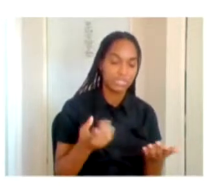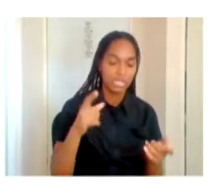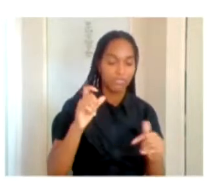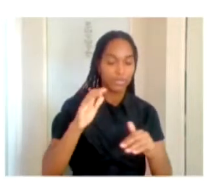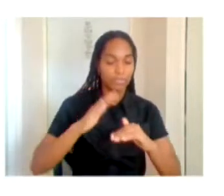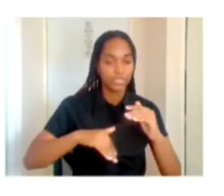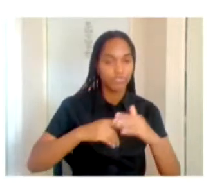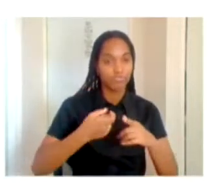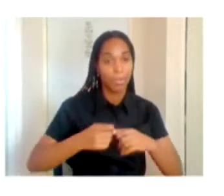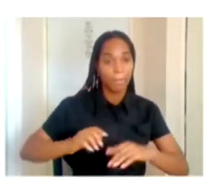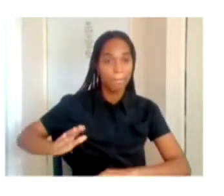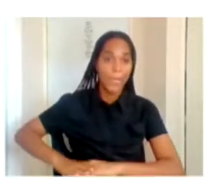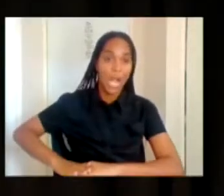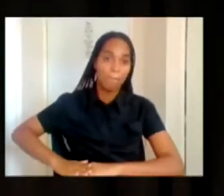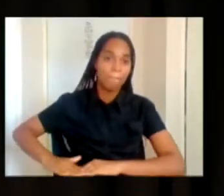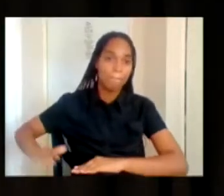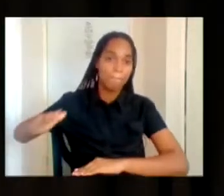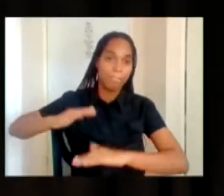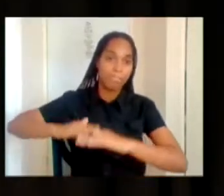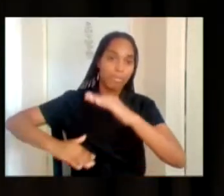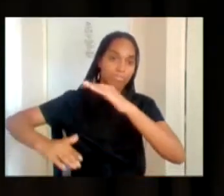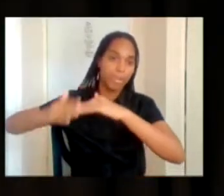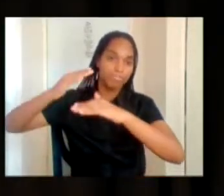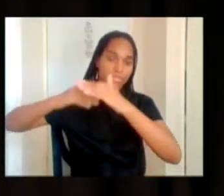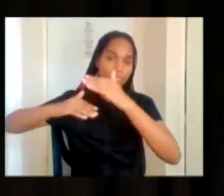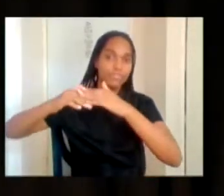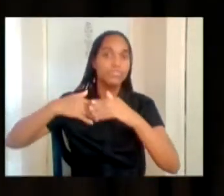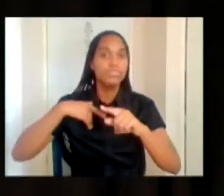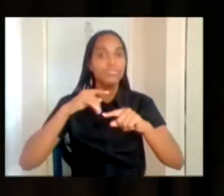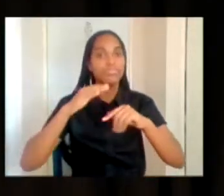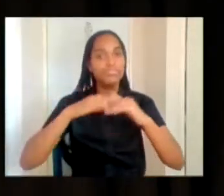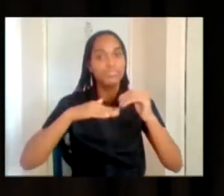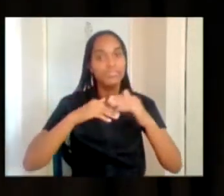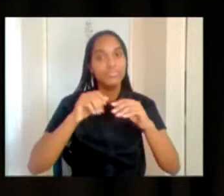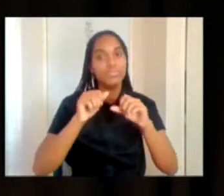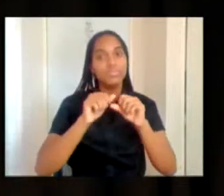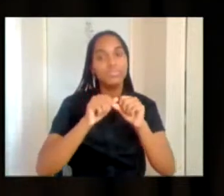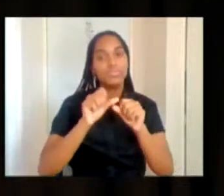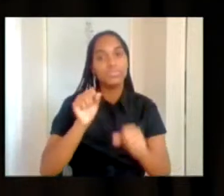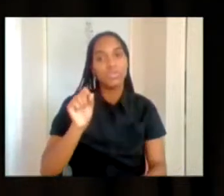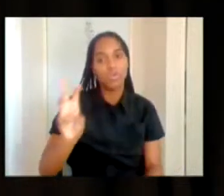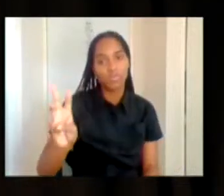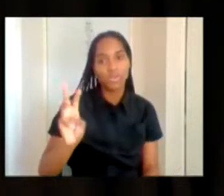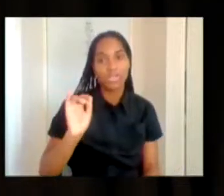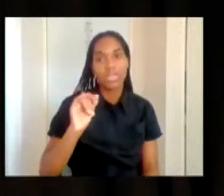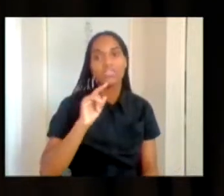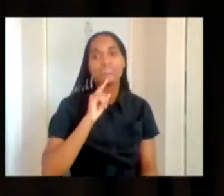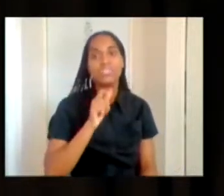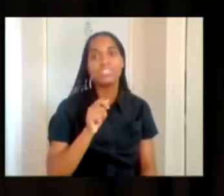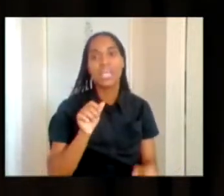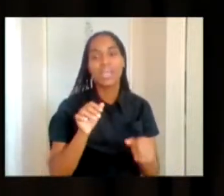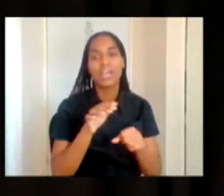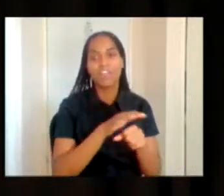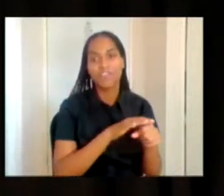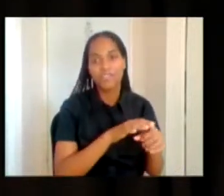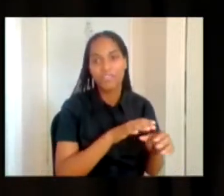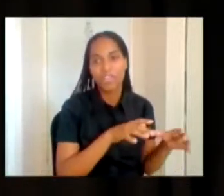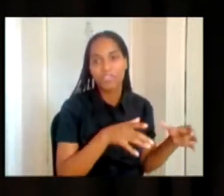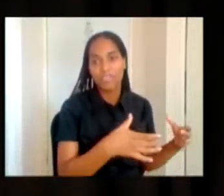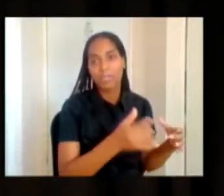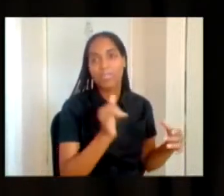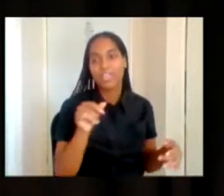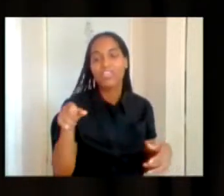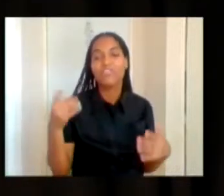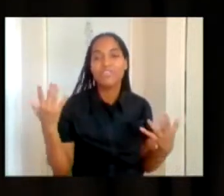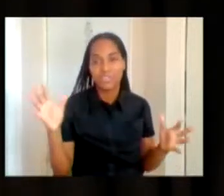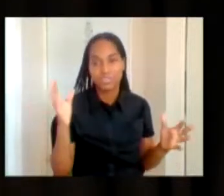up, they have to develop all that software. If we build it on something that's sort of a standard or an environment that they're already using or